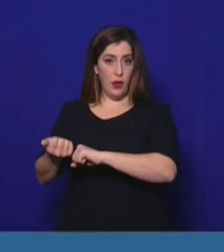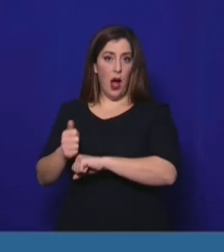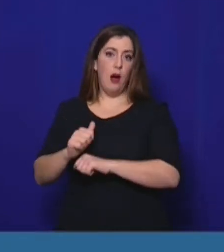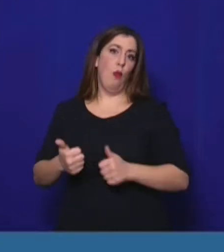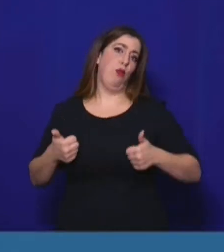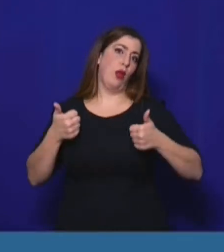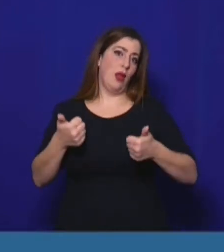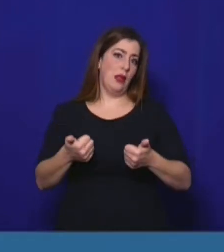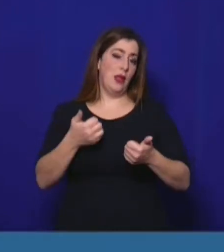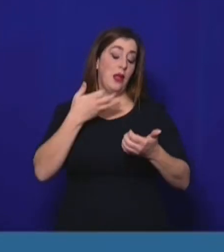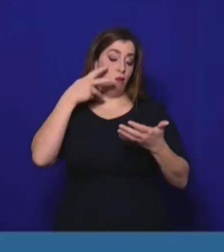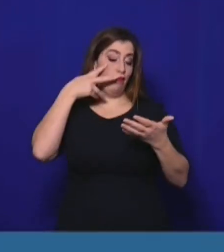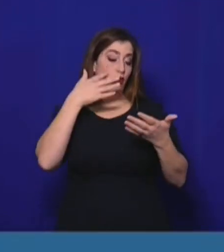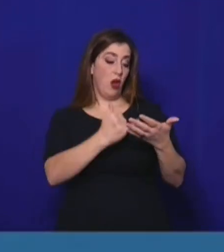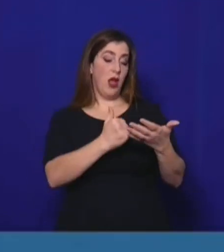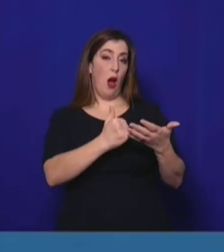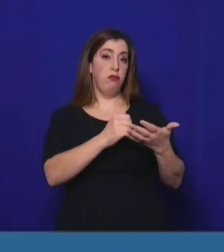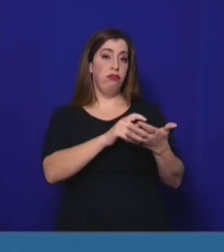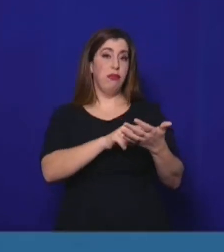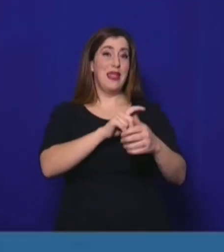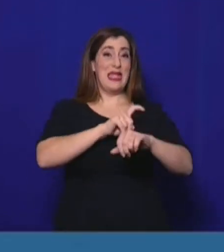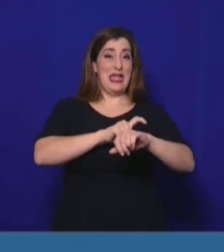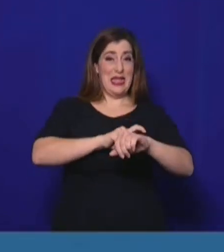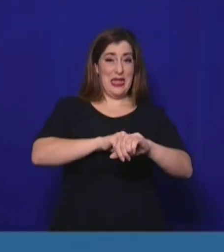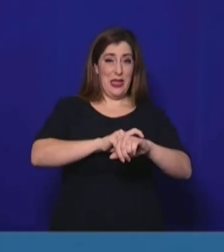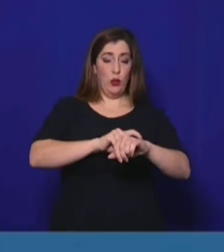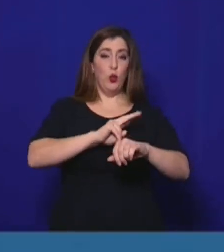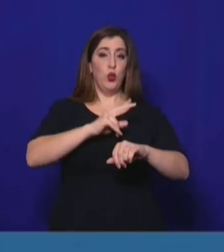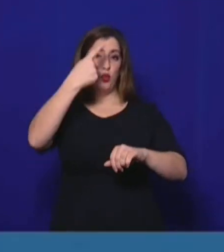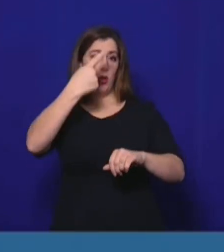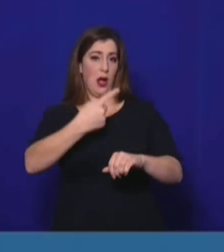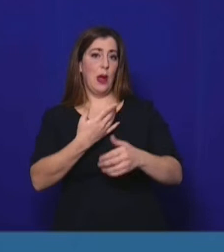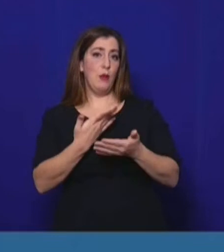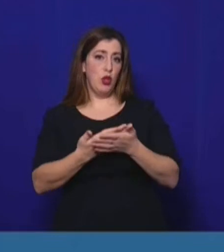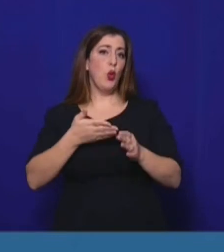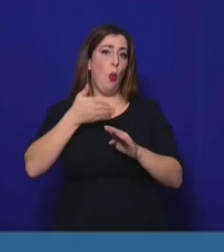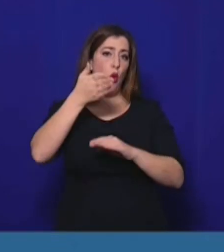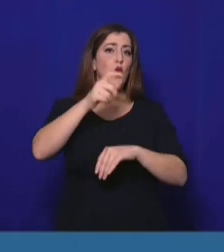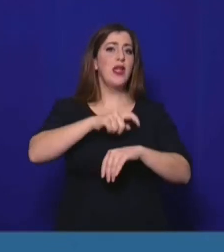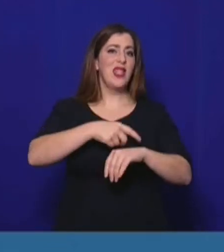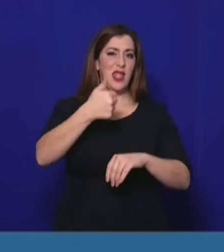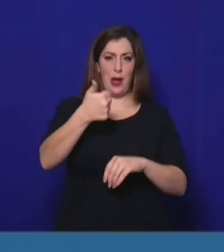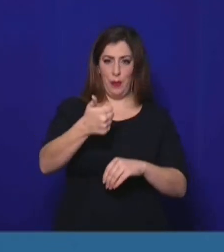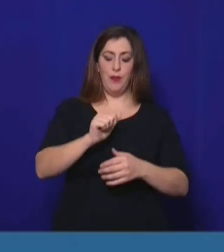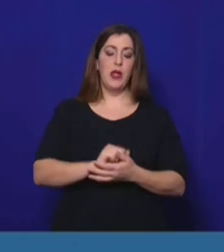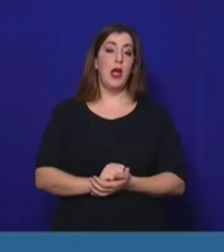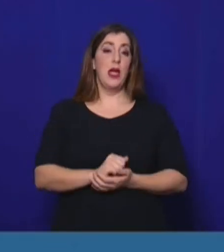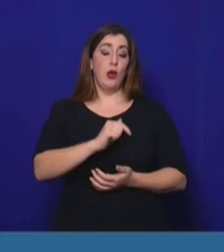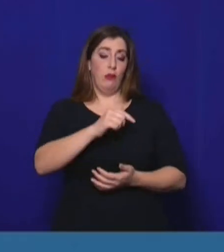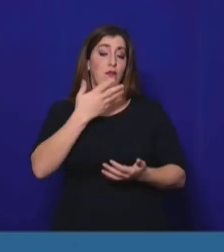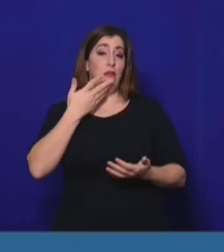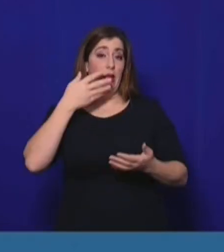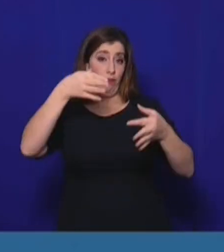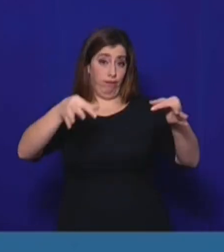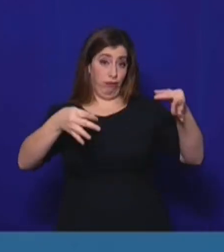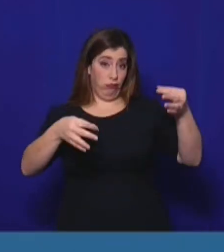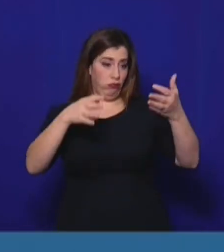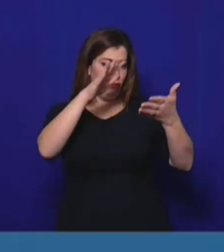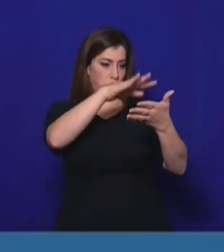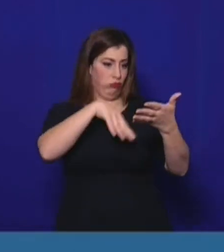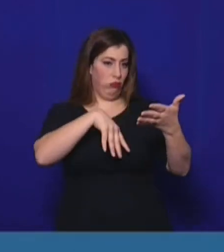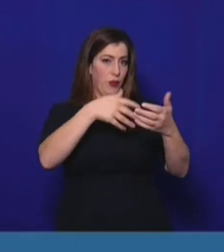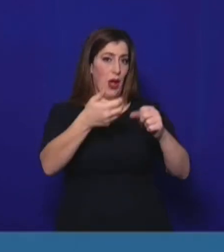Ħatirċievu żewġ dati, data minnhom hija tal-ewwel appuntament tal-ewwel doża u diġà ħajkolkom ukoll